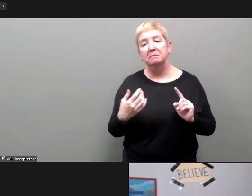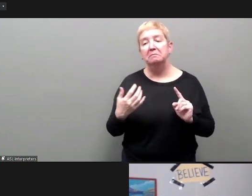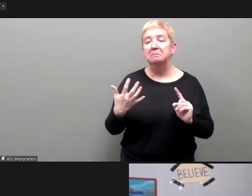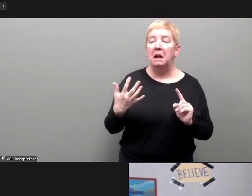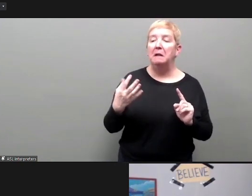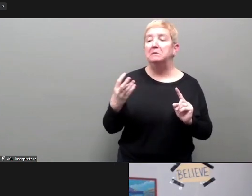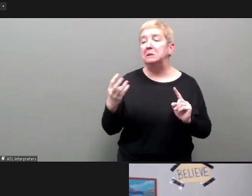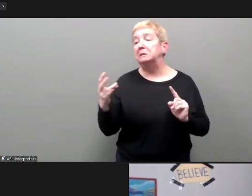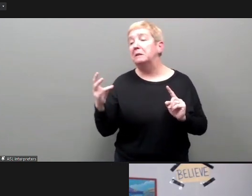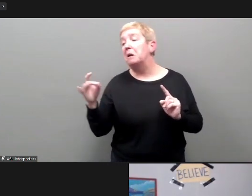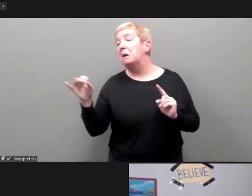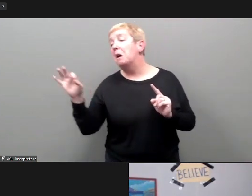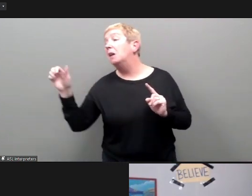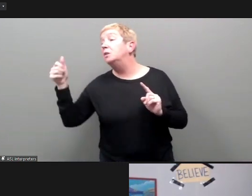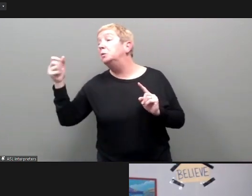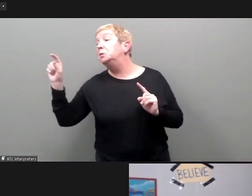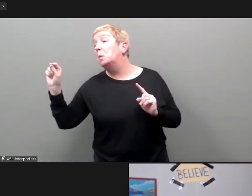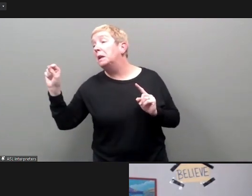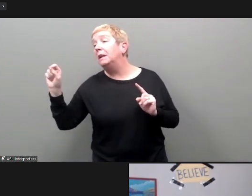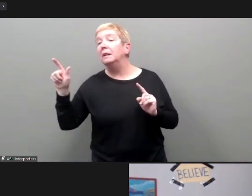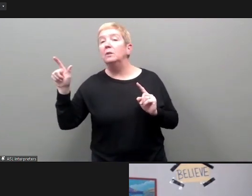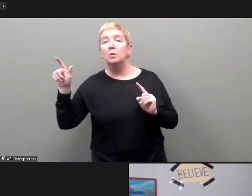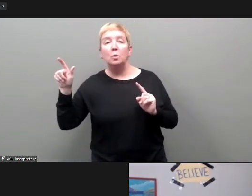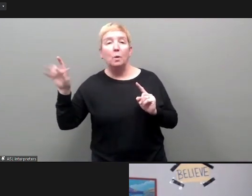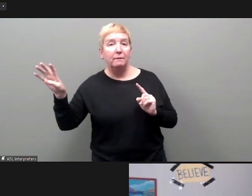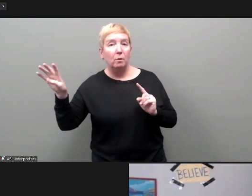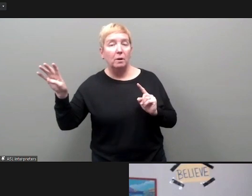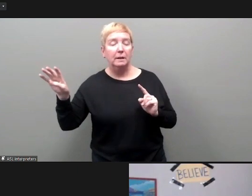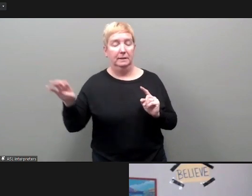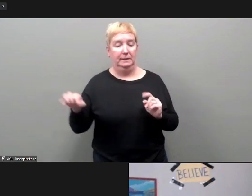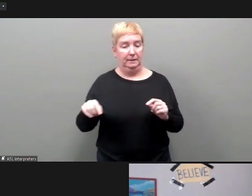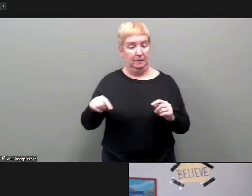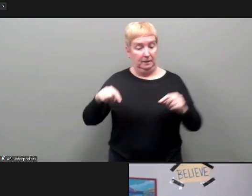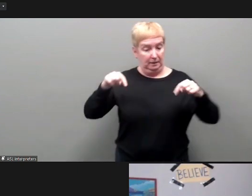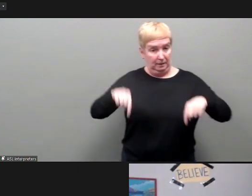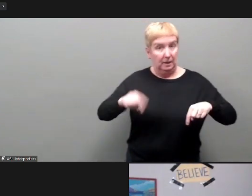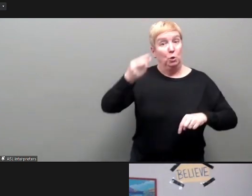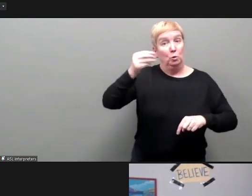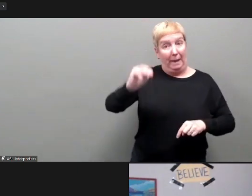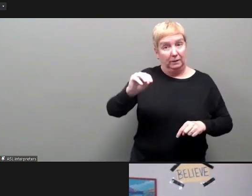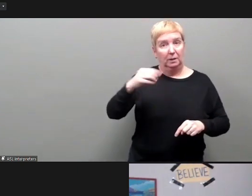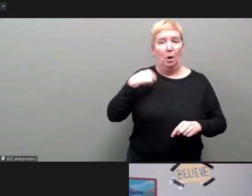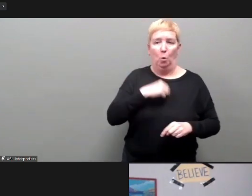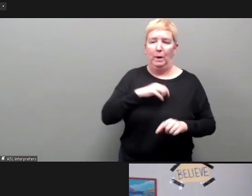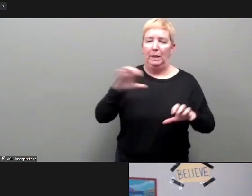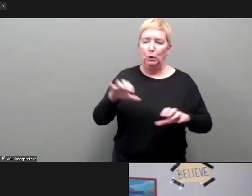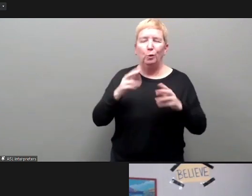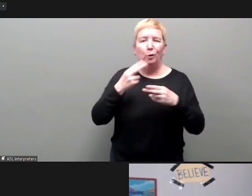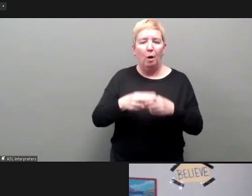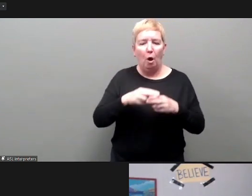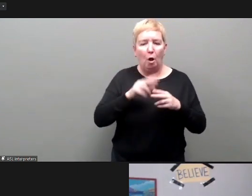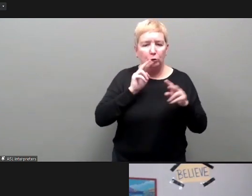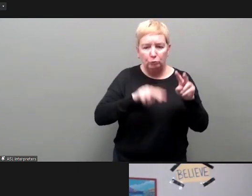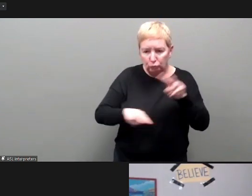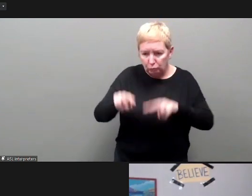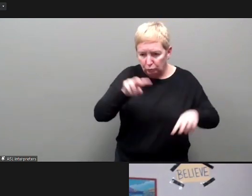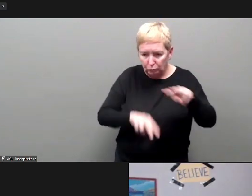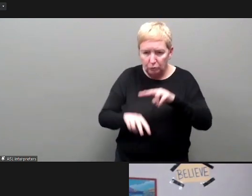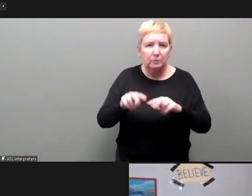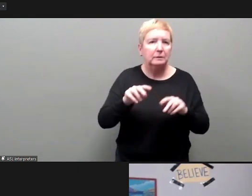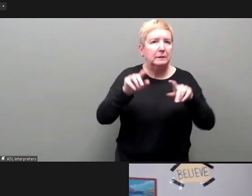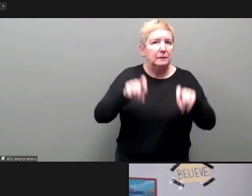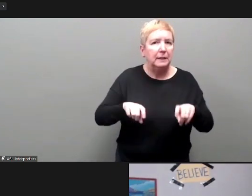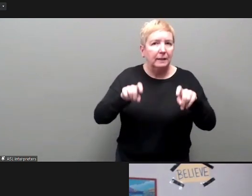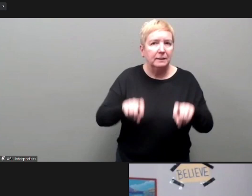it was 20 or something like that, 24. In New Mexico, because we've done some surveillance studies, we use our labs for